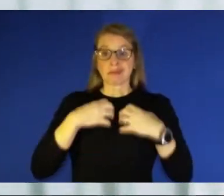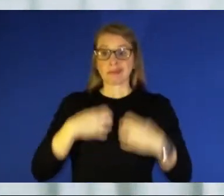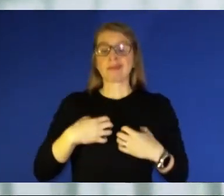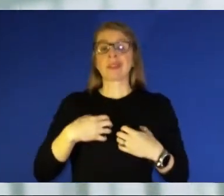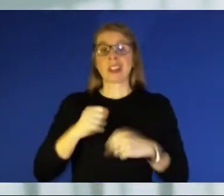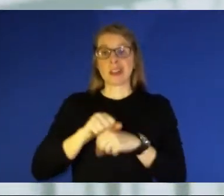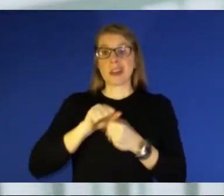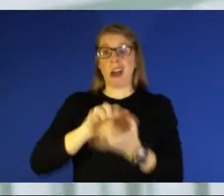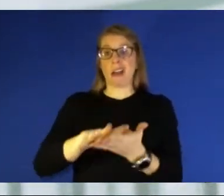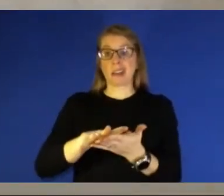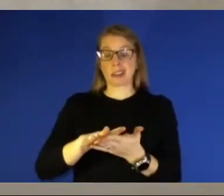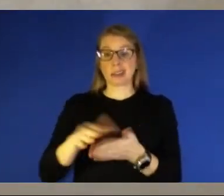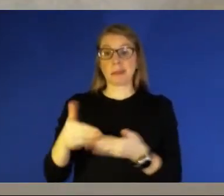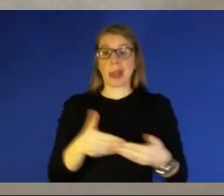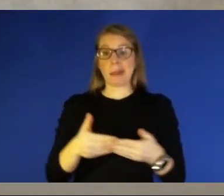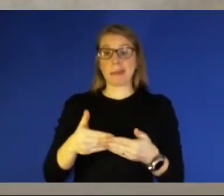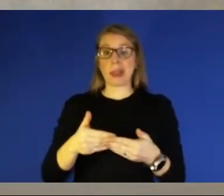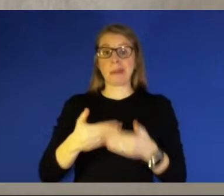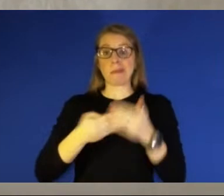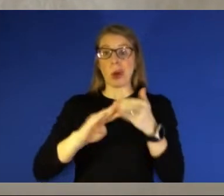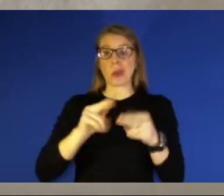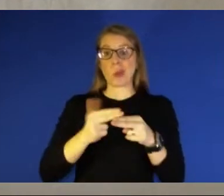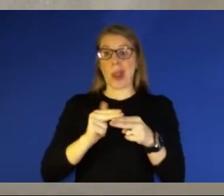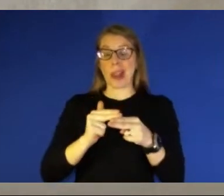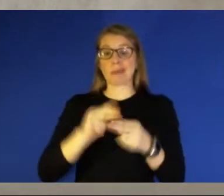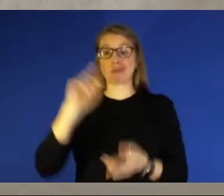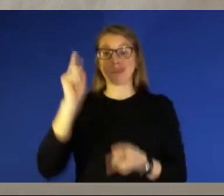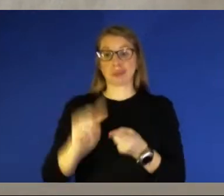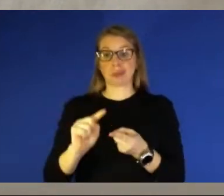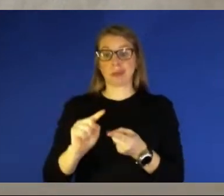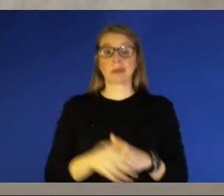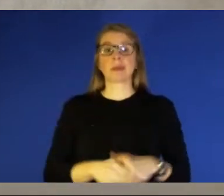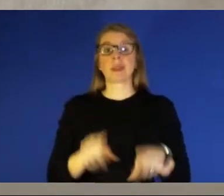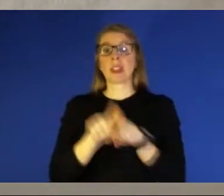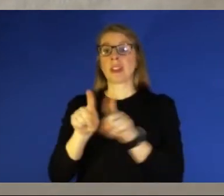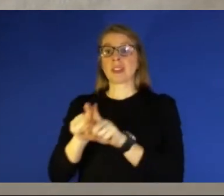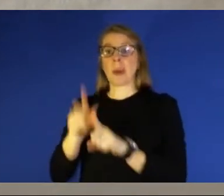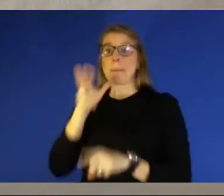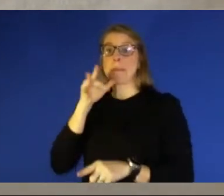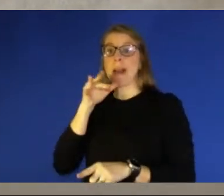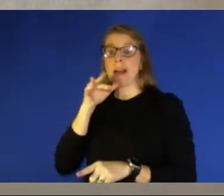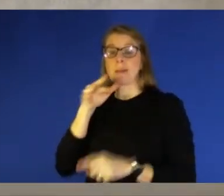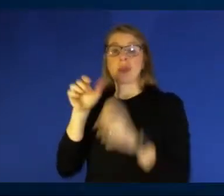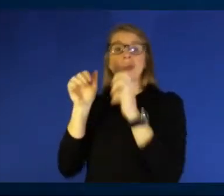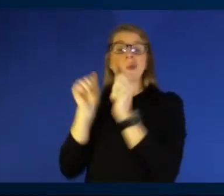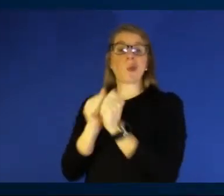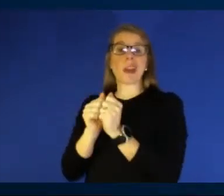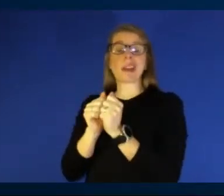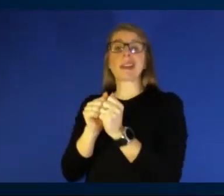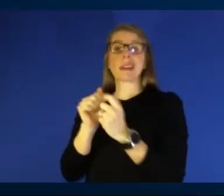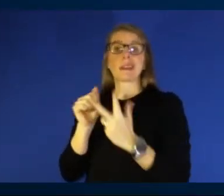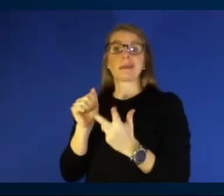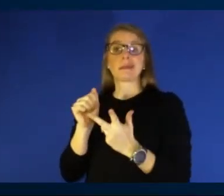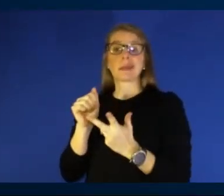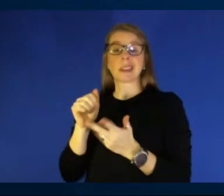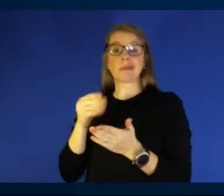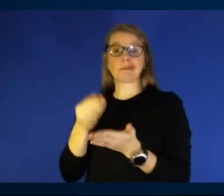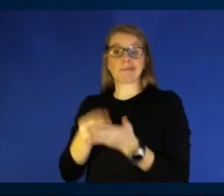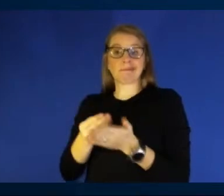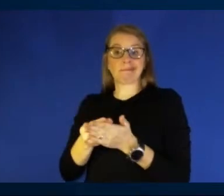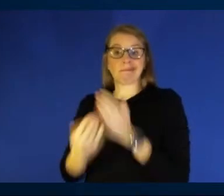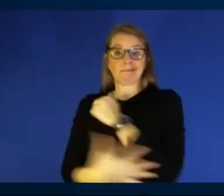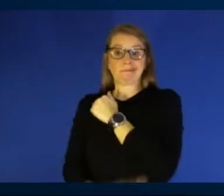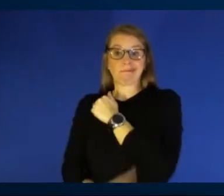and mothers from lower socioeconomic status are more vulnerable to air pollution exposure. Now to